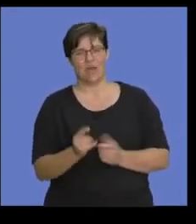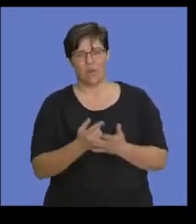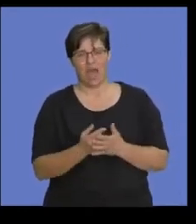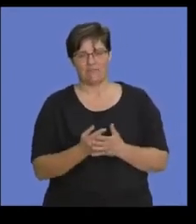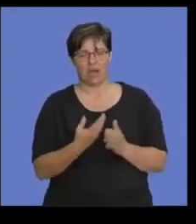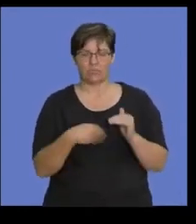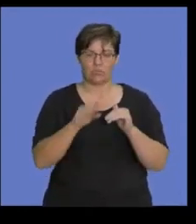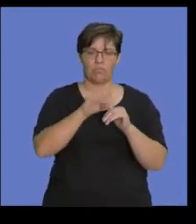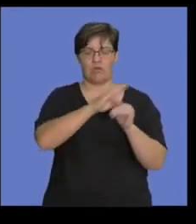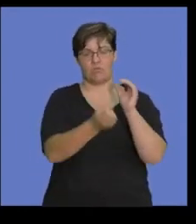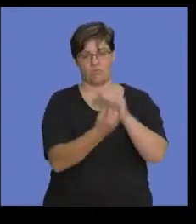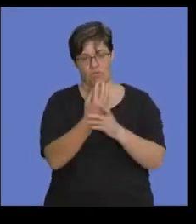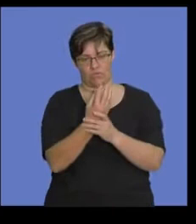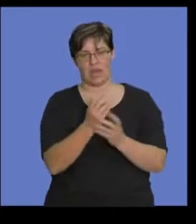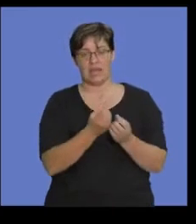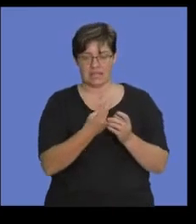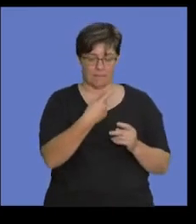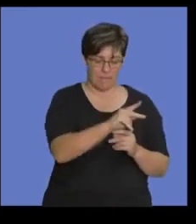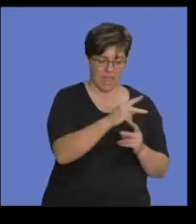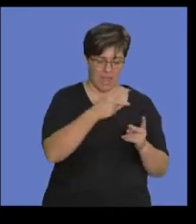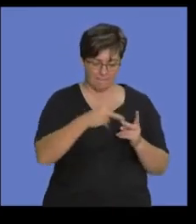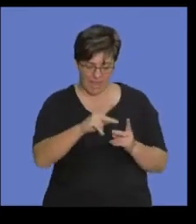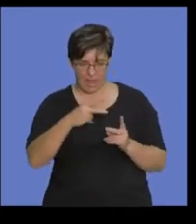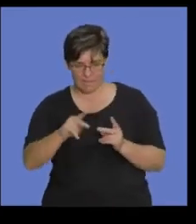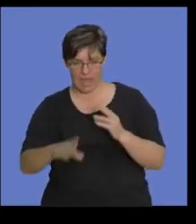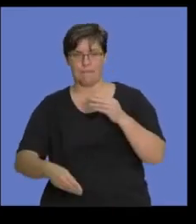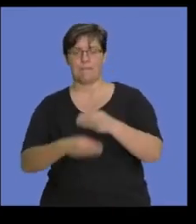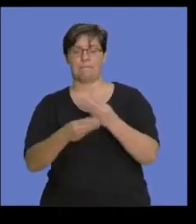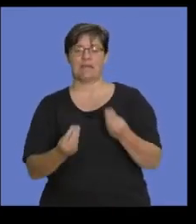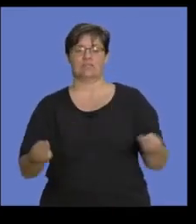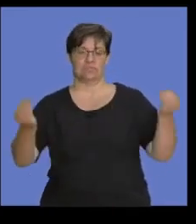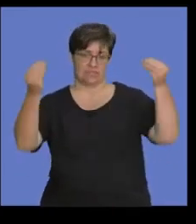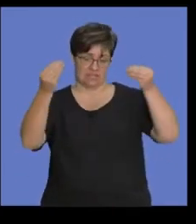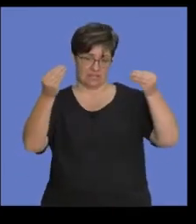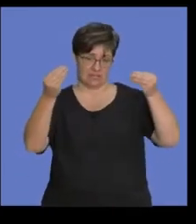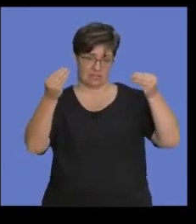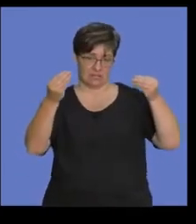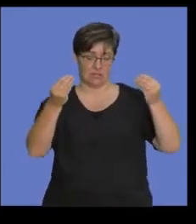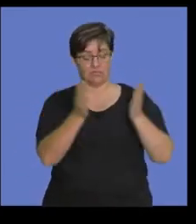because we're dealing with compound growth. It's the number of times you are getting